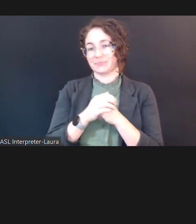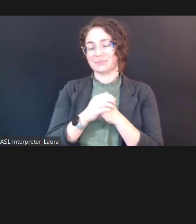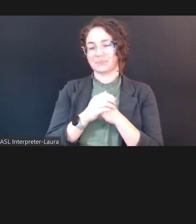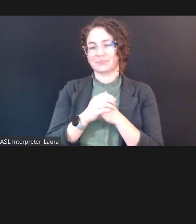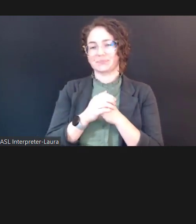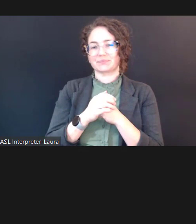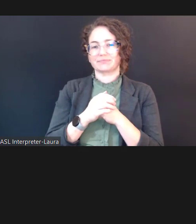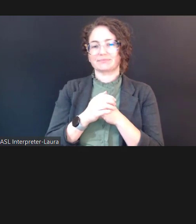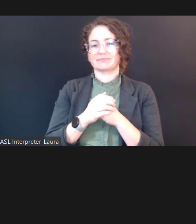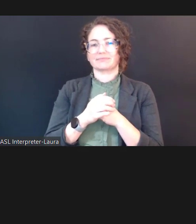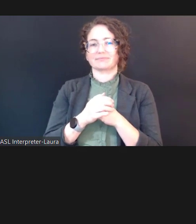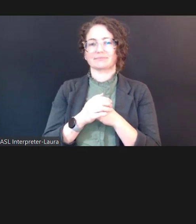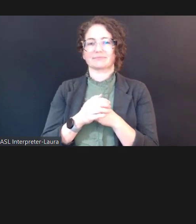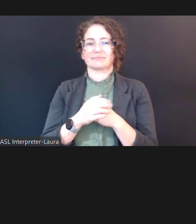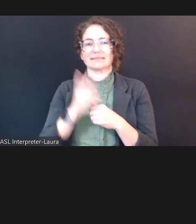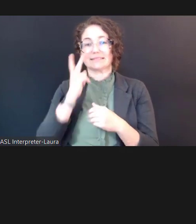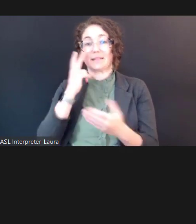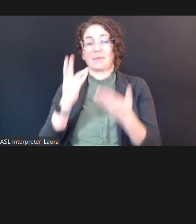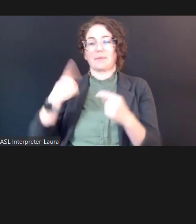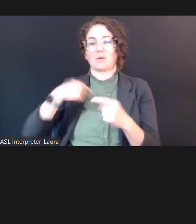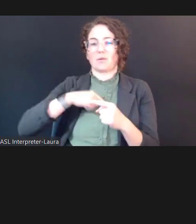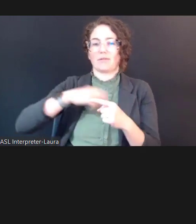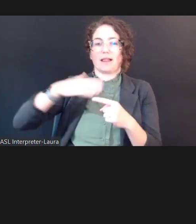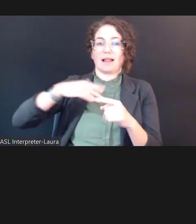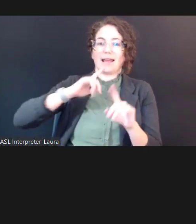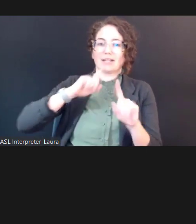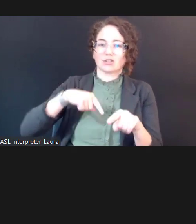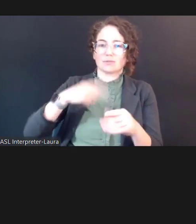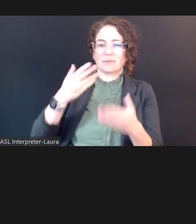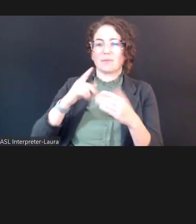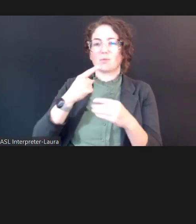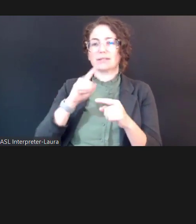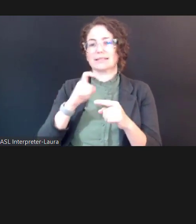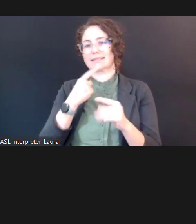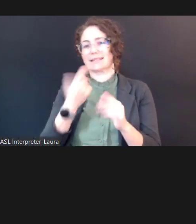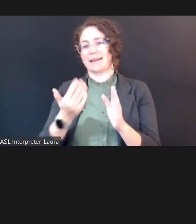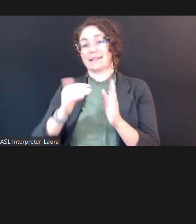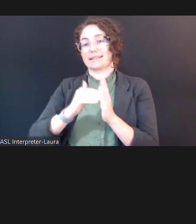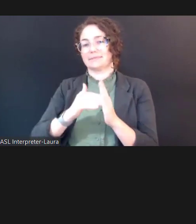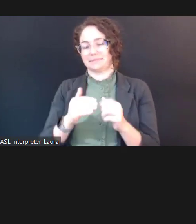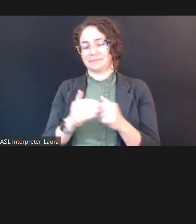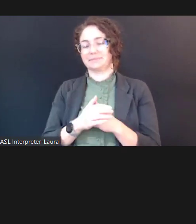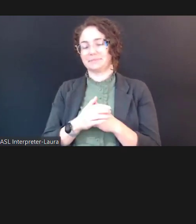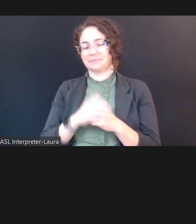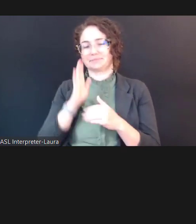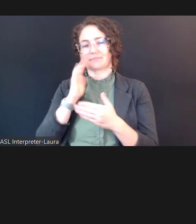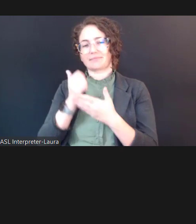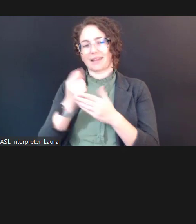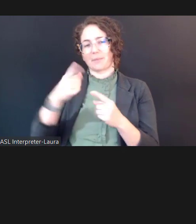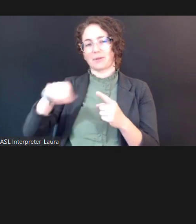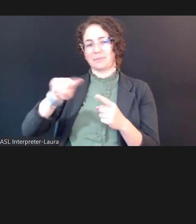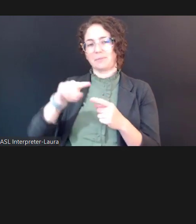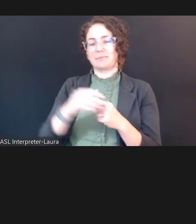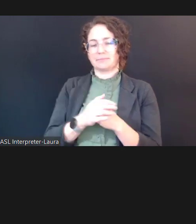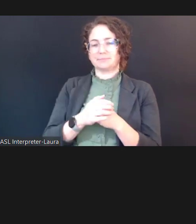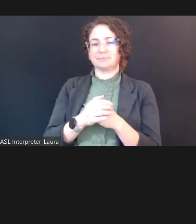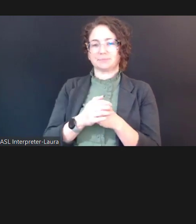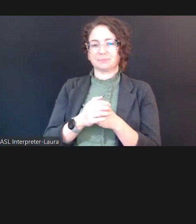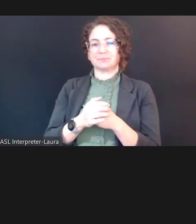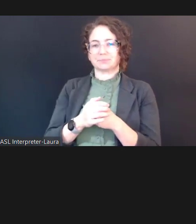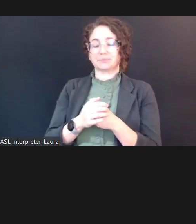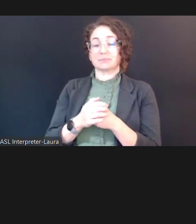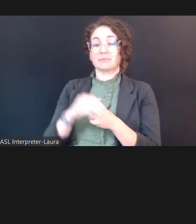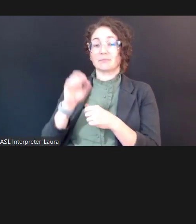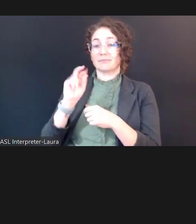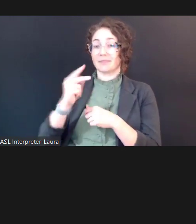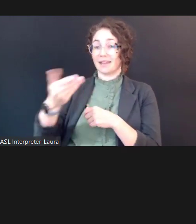see what we might not have addressed or that we need to repeat again to help you all out. So